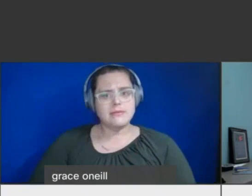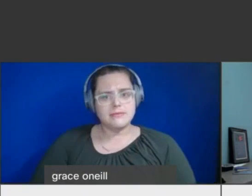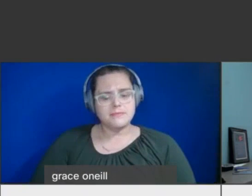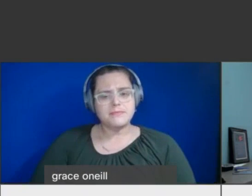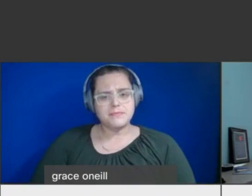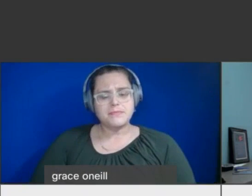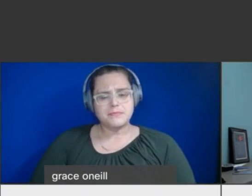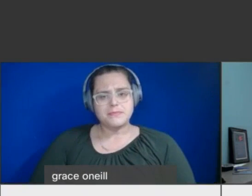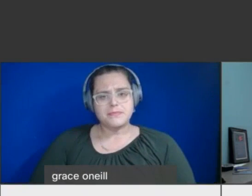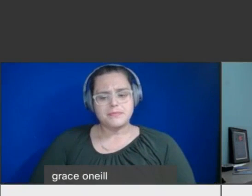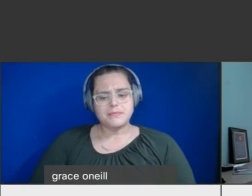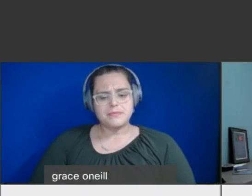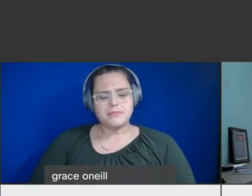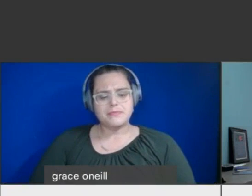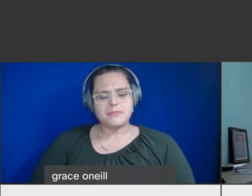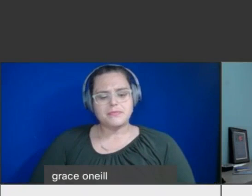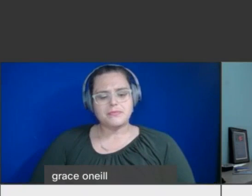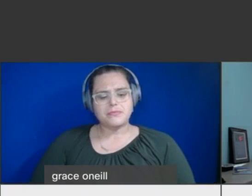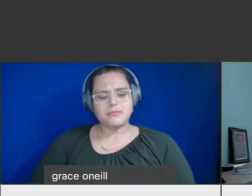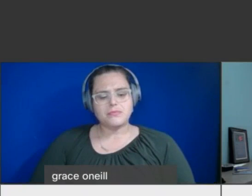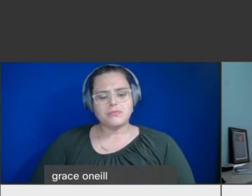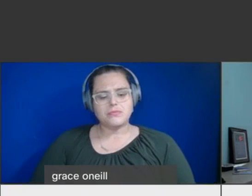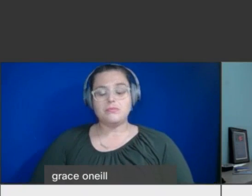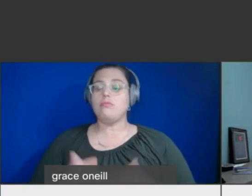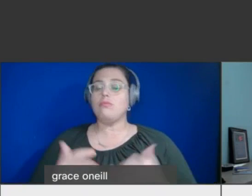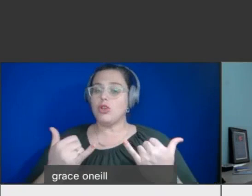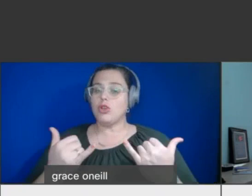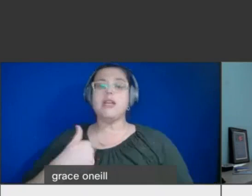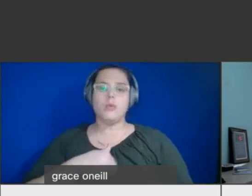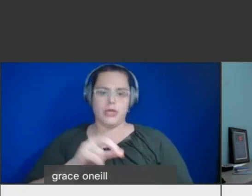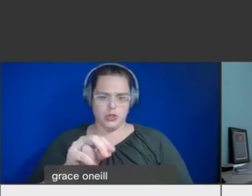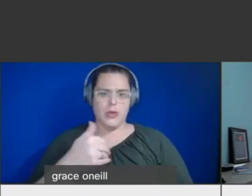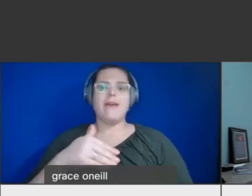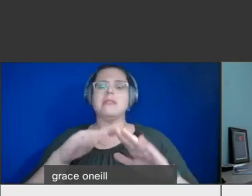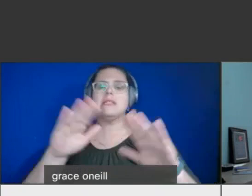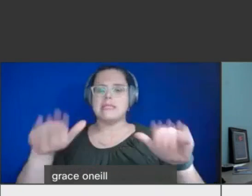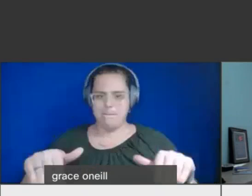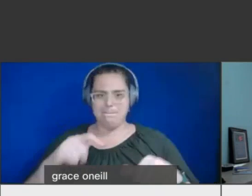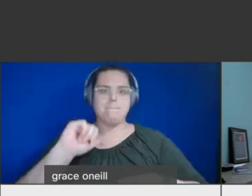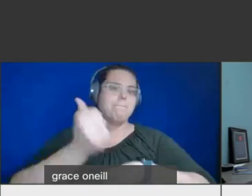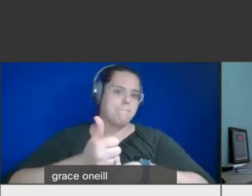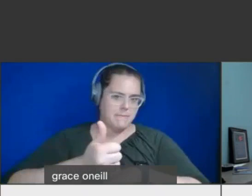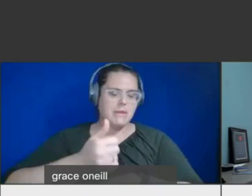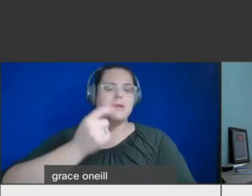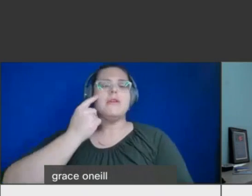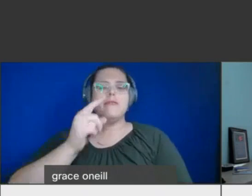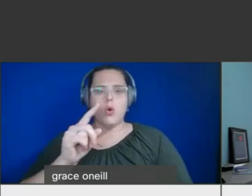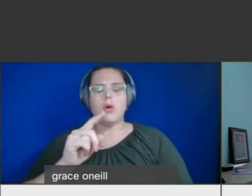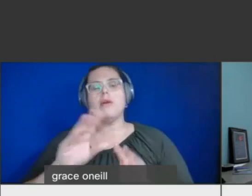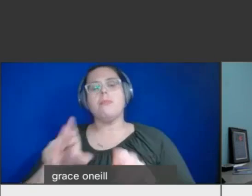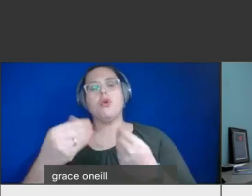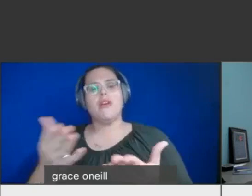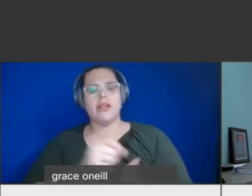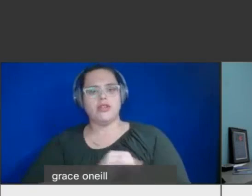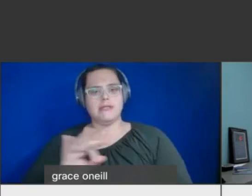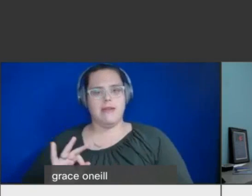And we have a system in place to reimburse provider staff for, it was included in